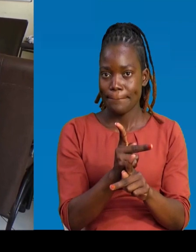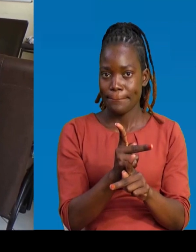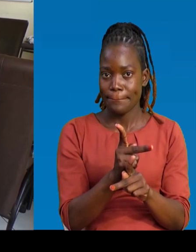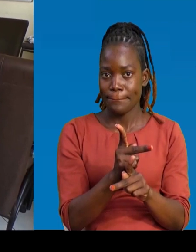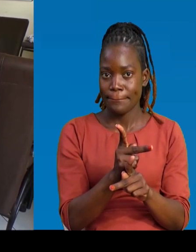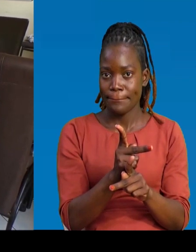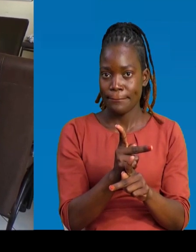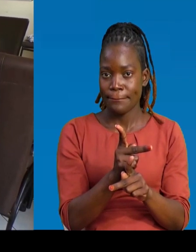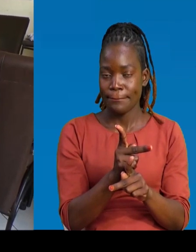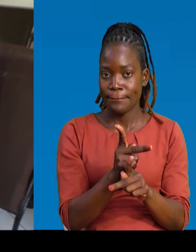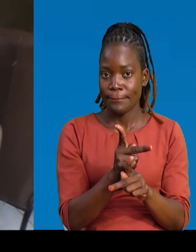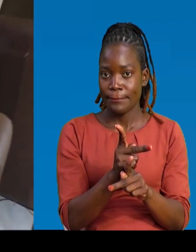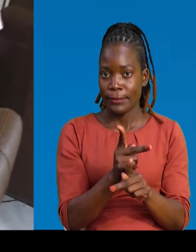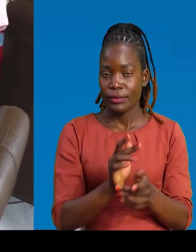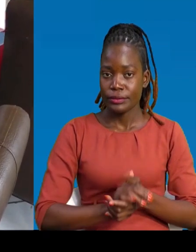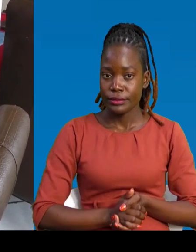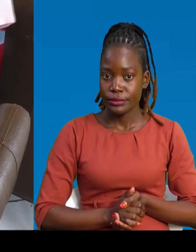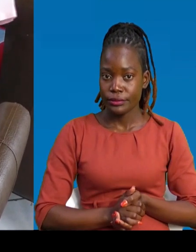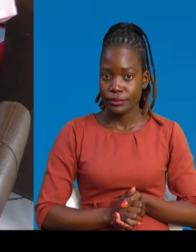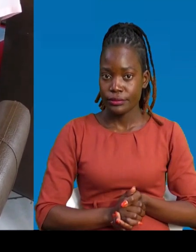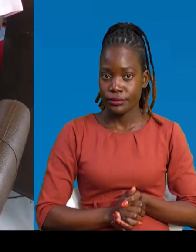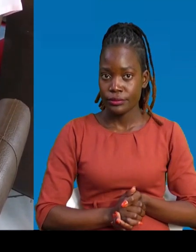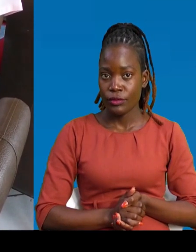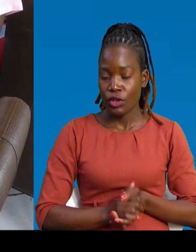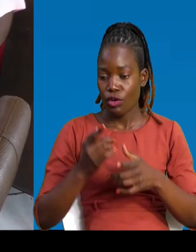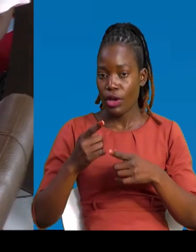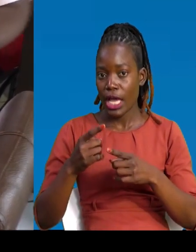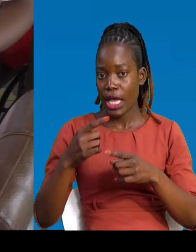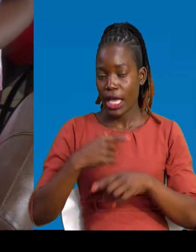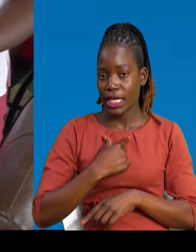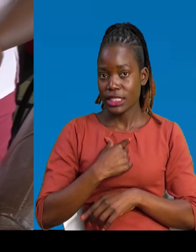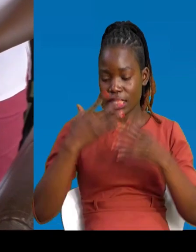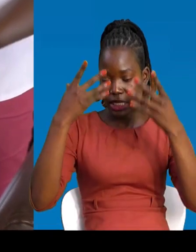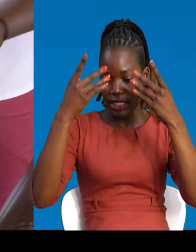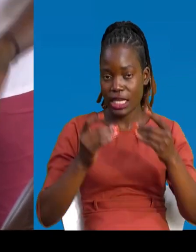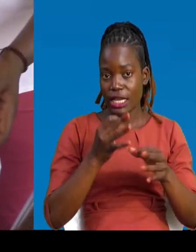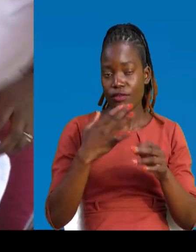ataikelea juu ya sahani. Just put it on the side, either right or left.